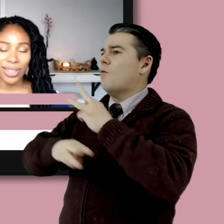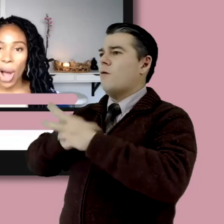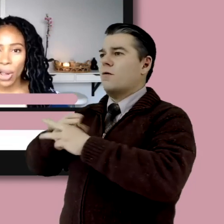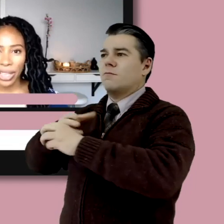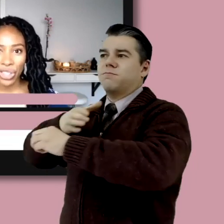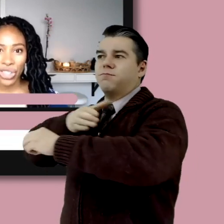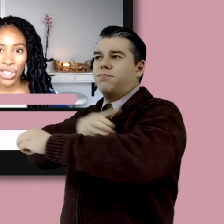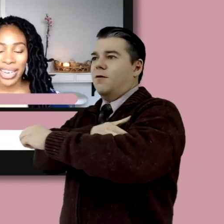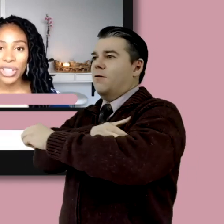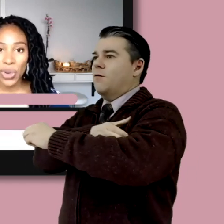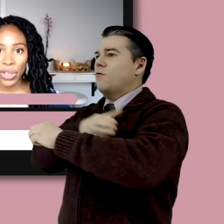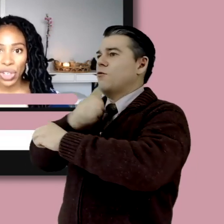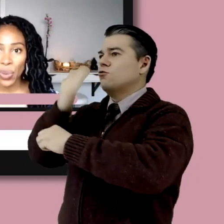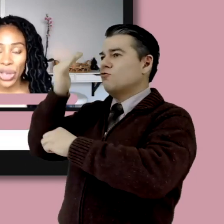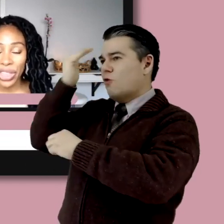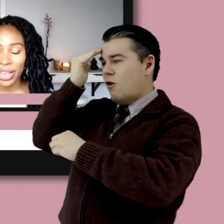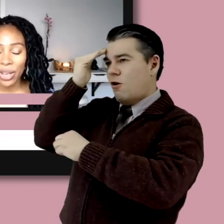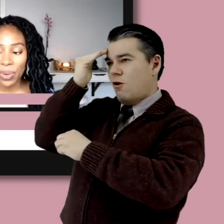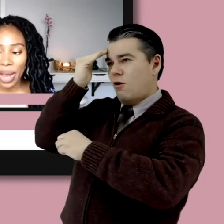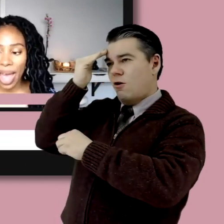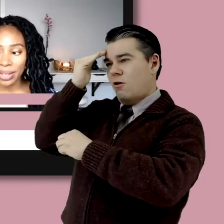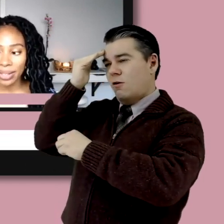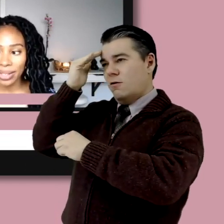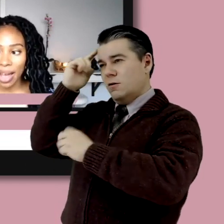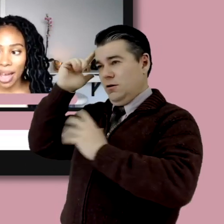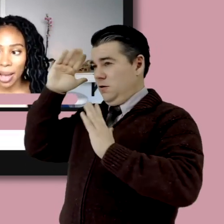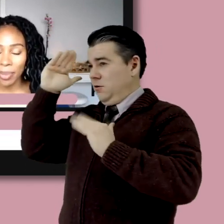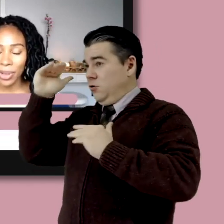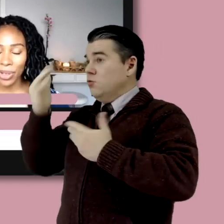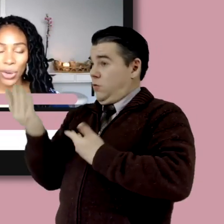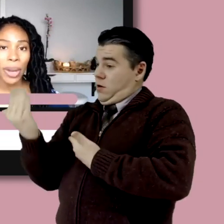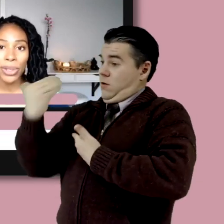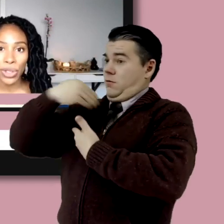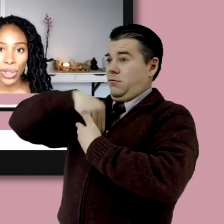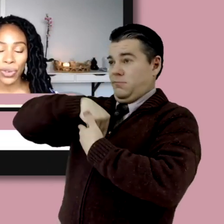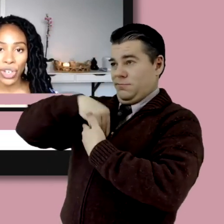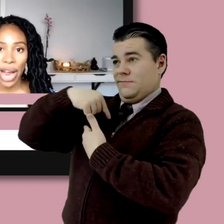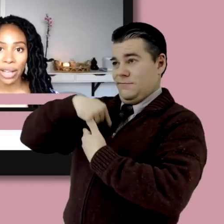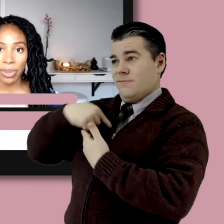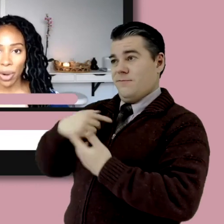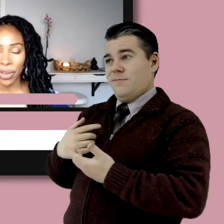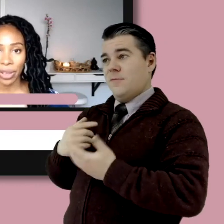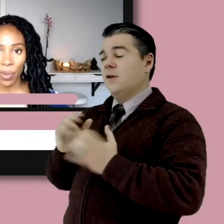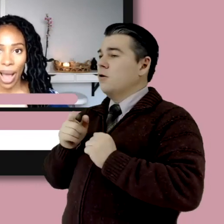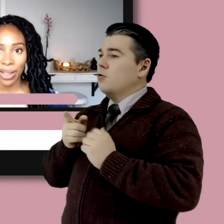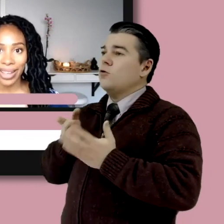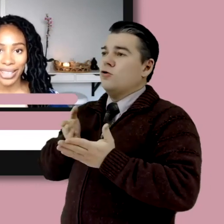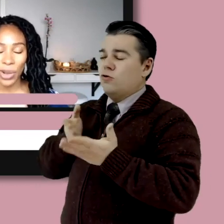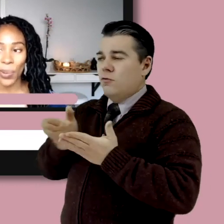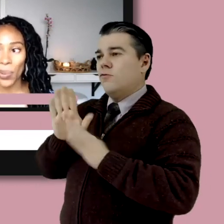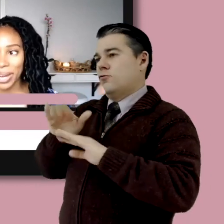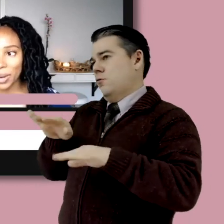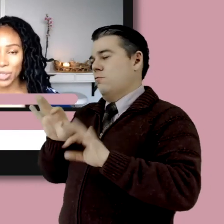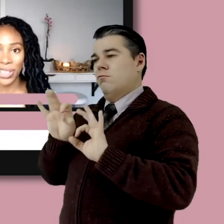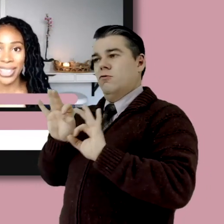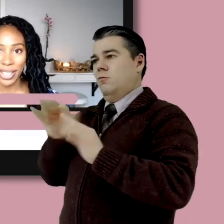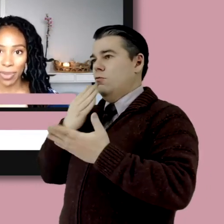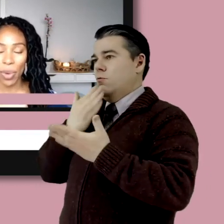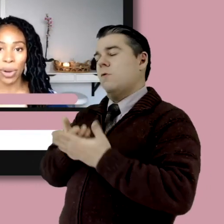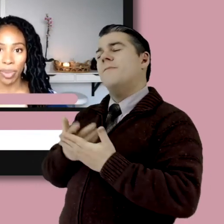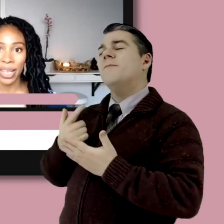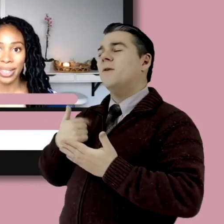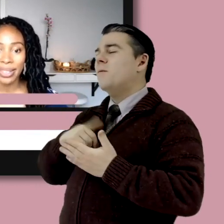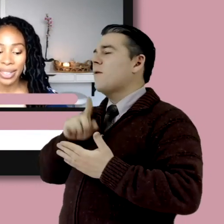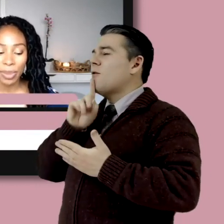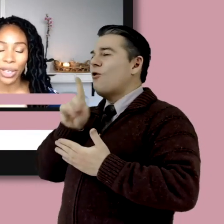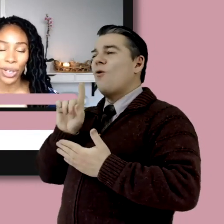and knowledge and intuition within you, and you're able to serve your child perfectly well. And so we are just the